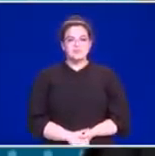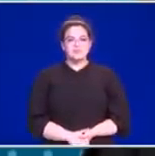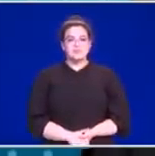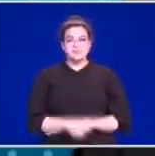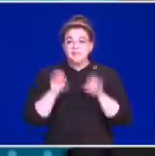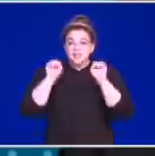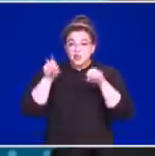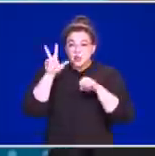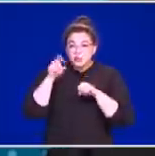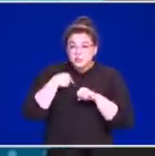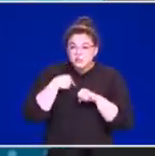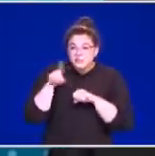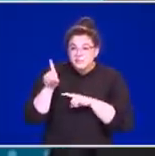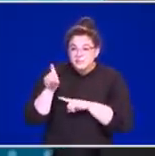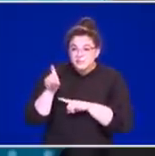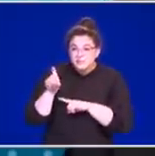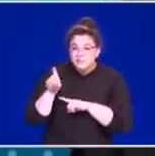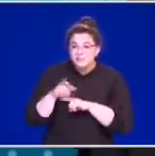Can you hear me?